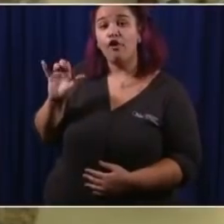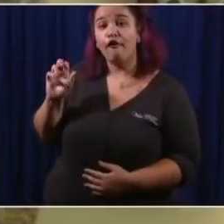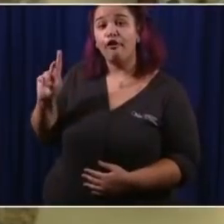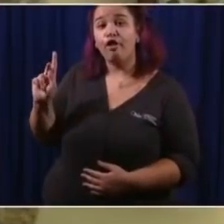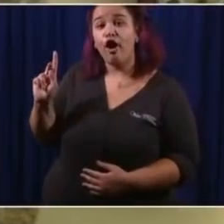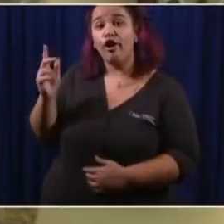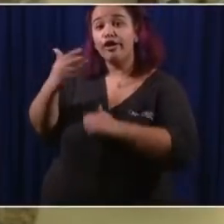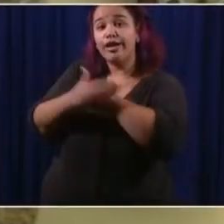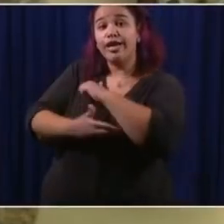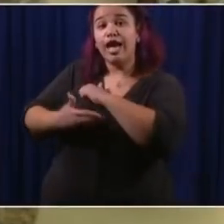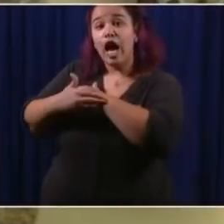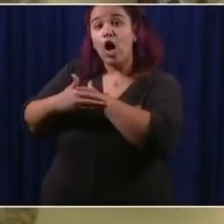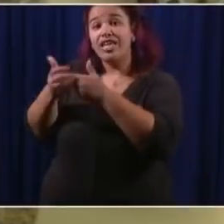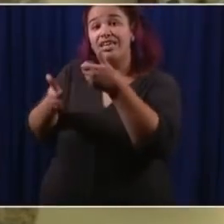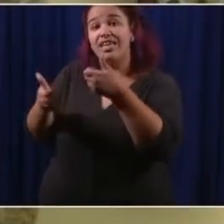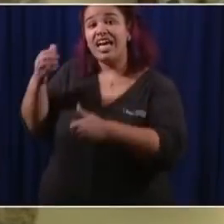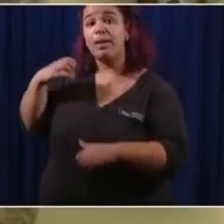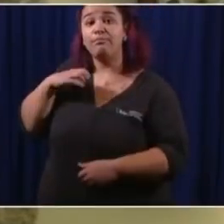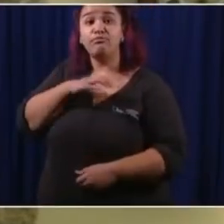the outbreak at Dole,